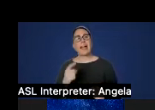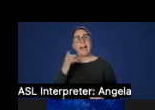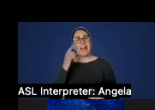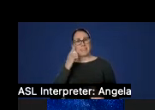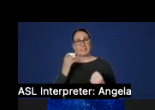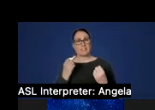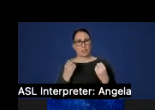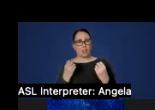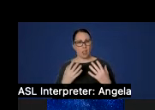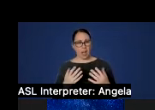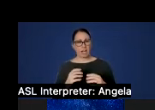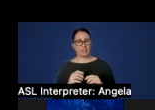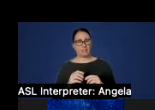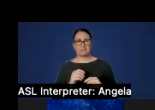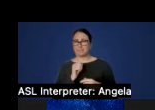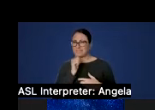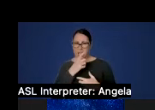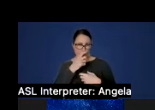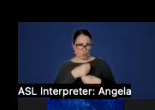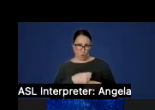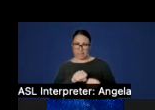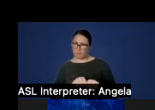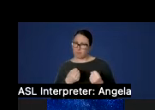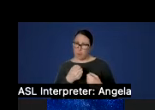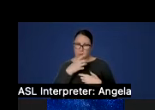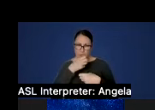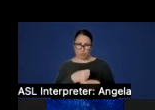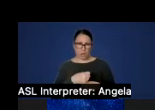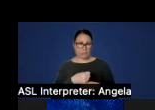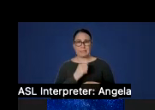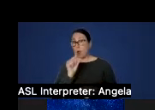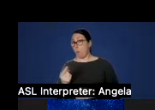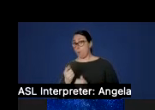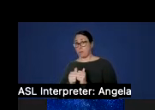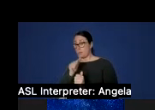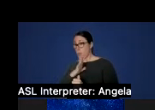of distrust, not only with women, but,